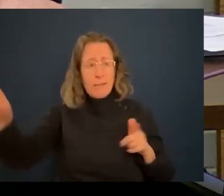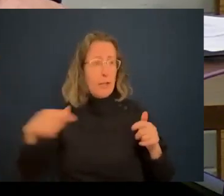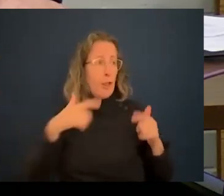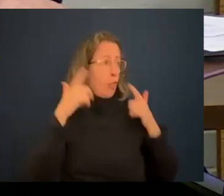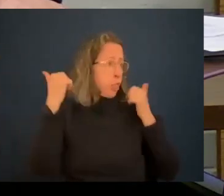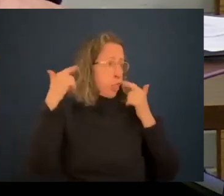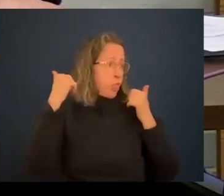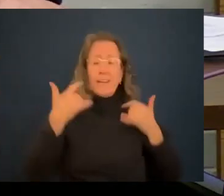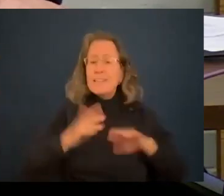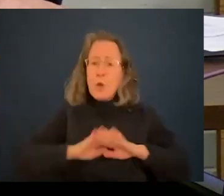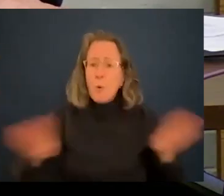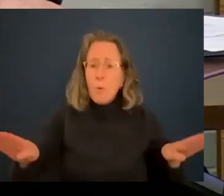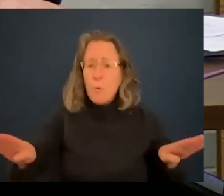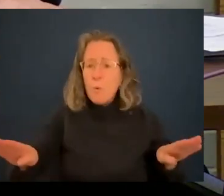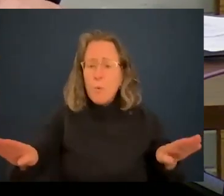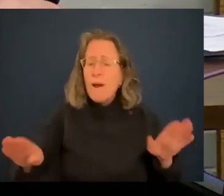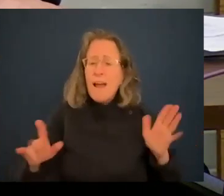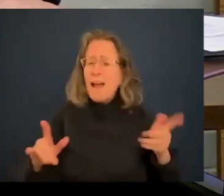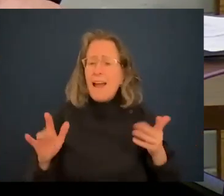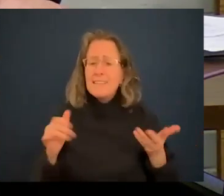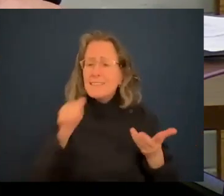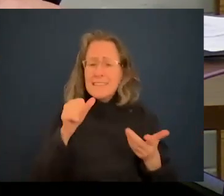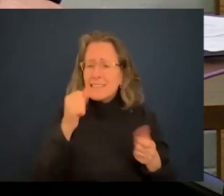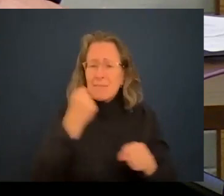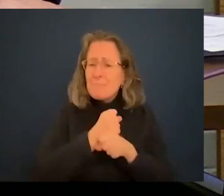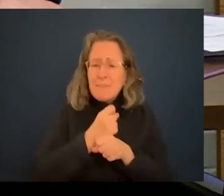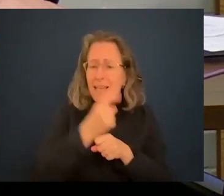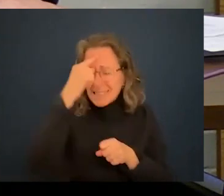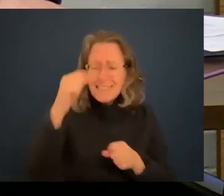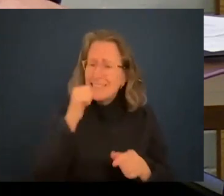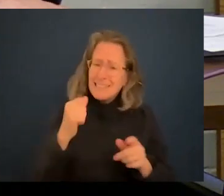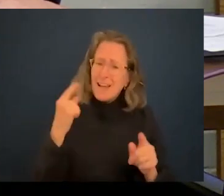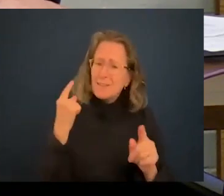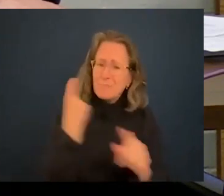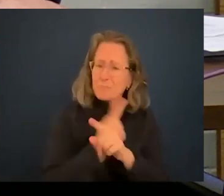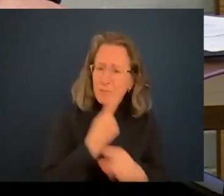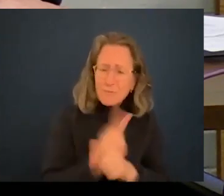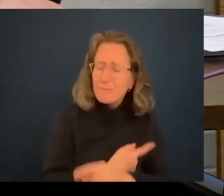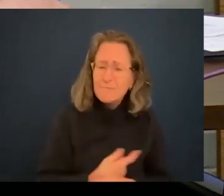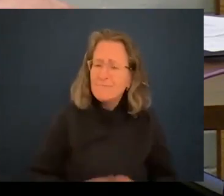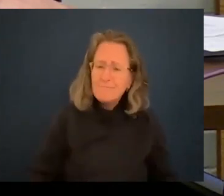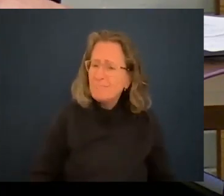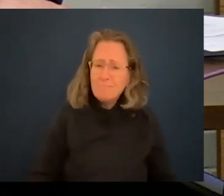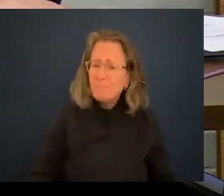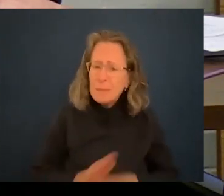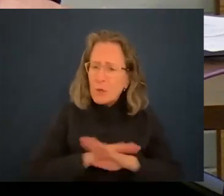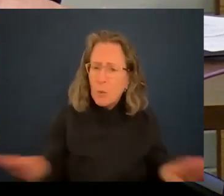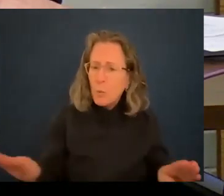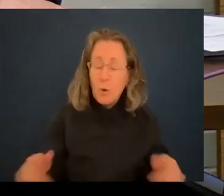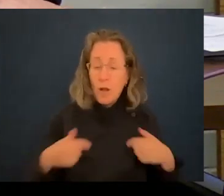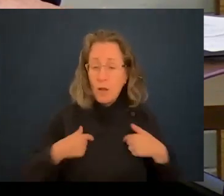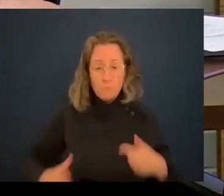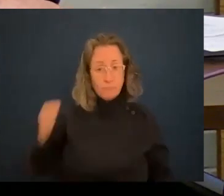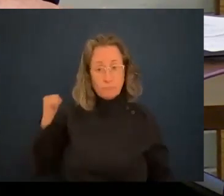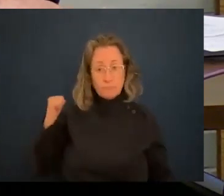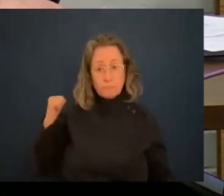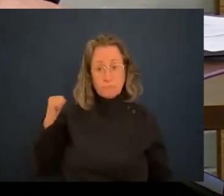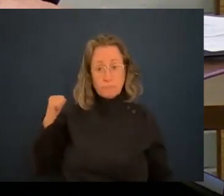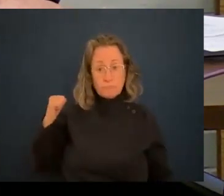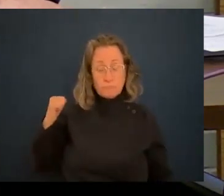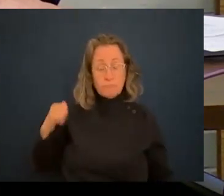just not it's not sensible and it's not the right thing to do and I will do that